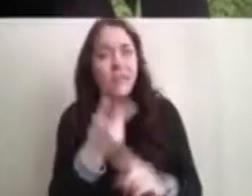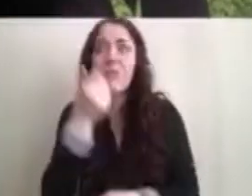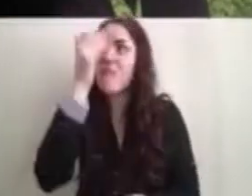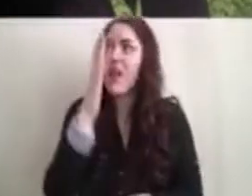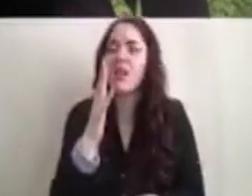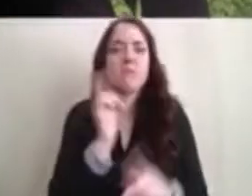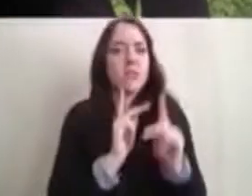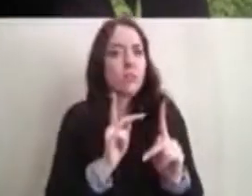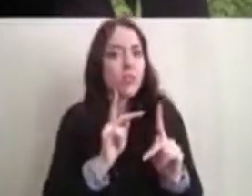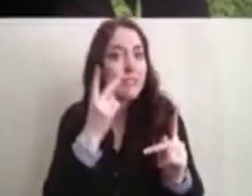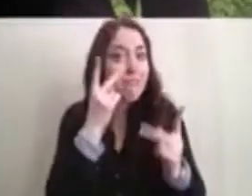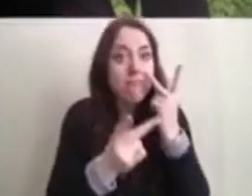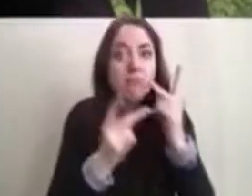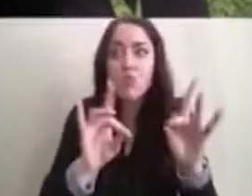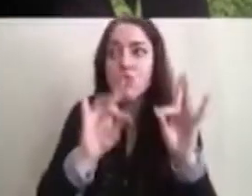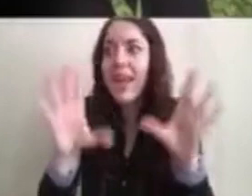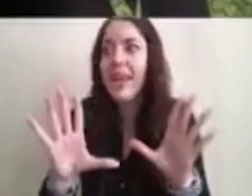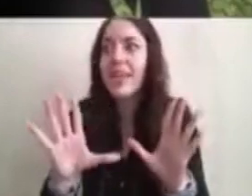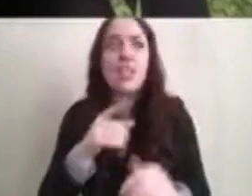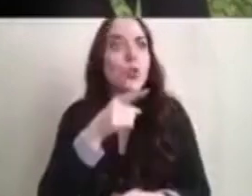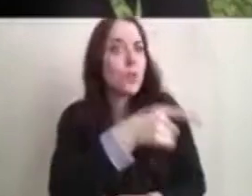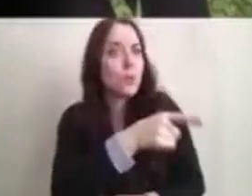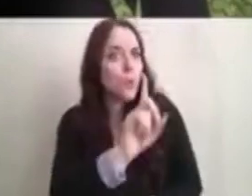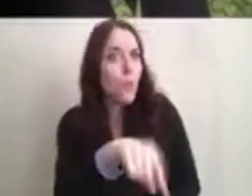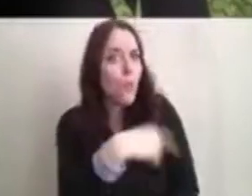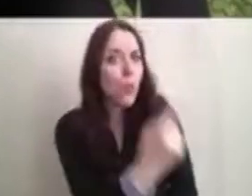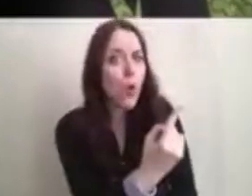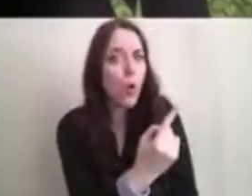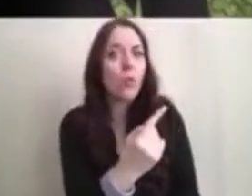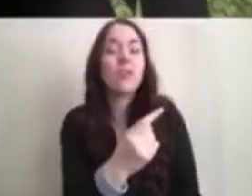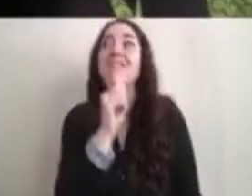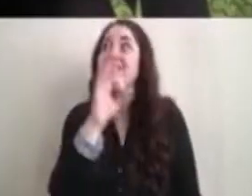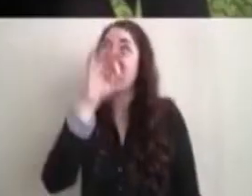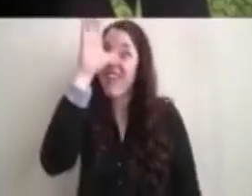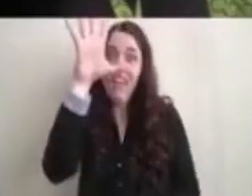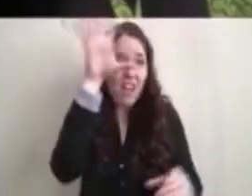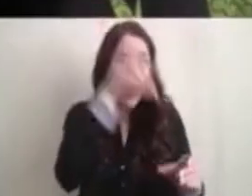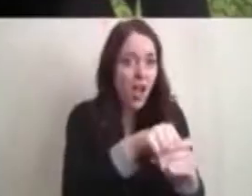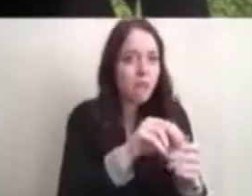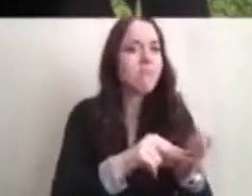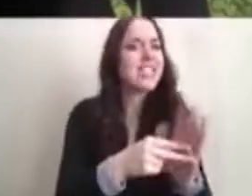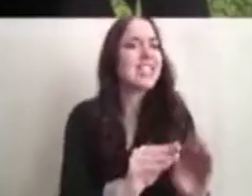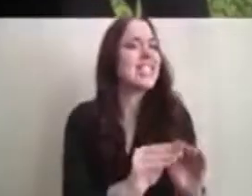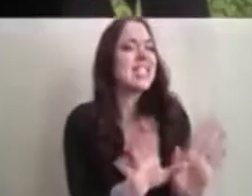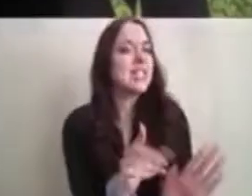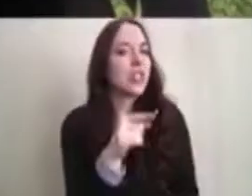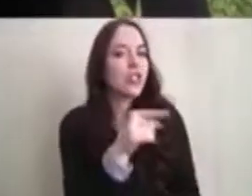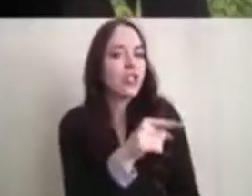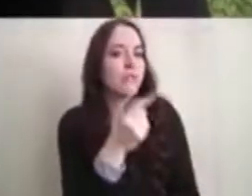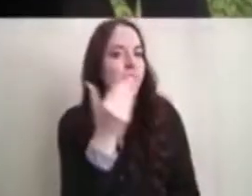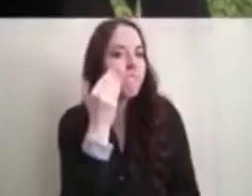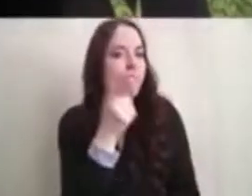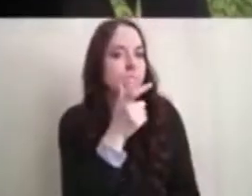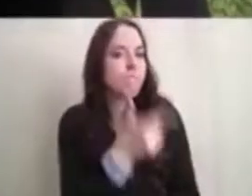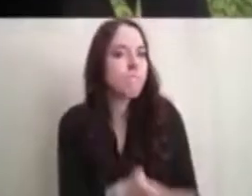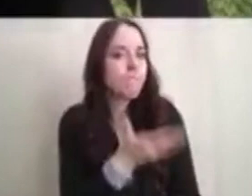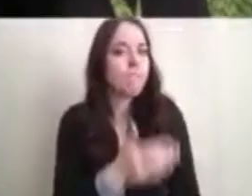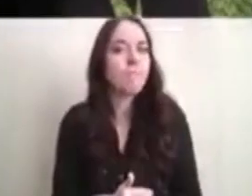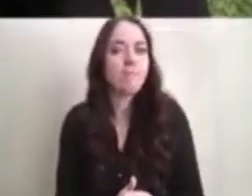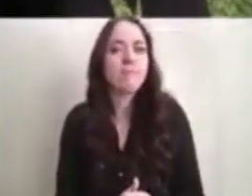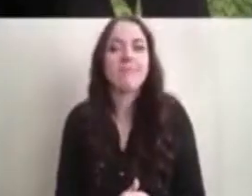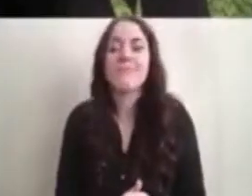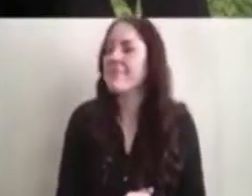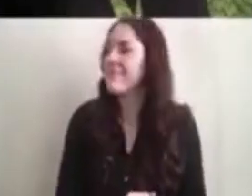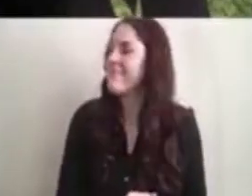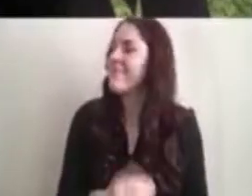is born anew, it's not possible to see God's realm." Nicodemus asked, "How is it possible for